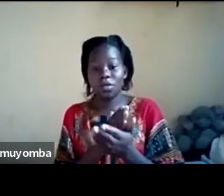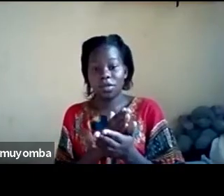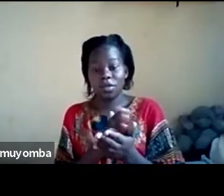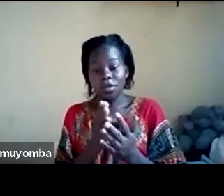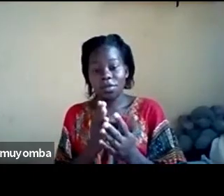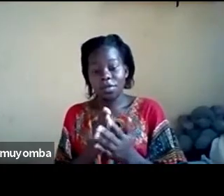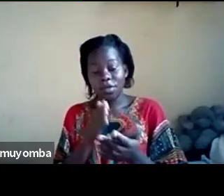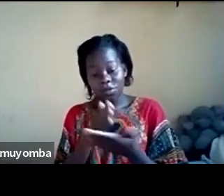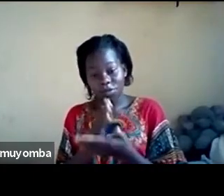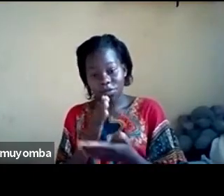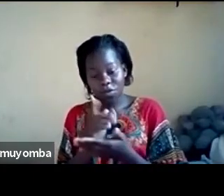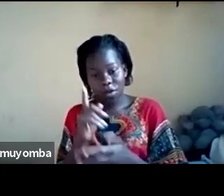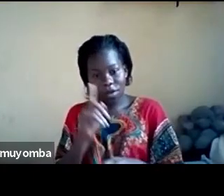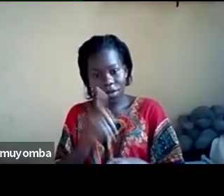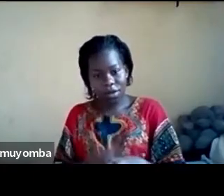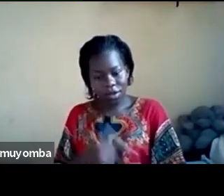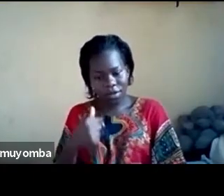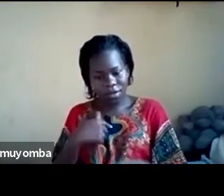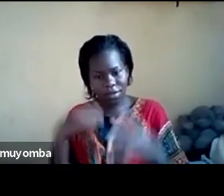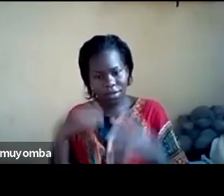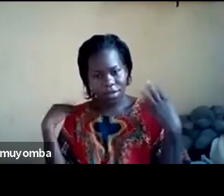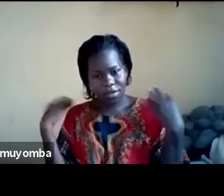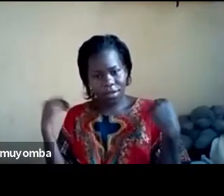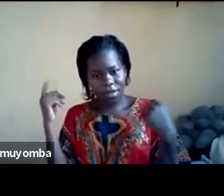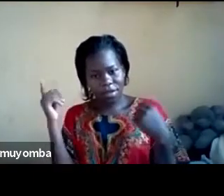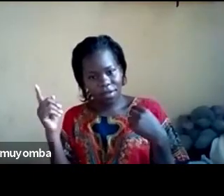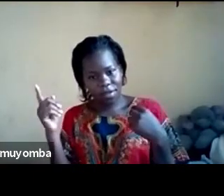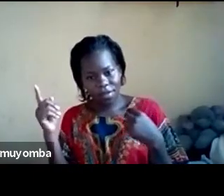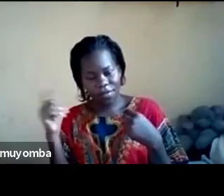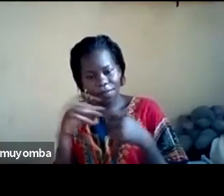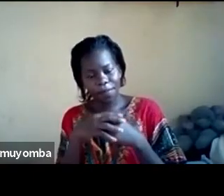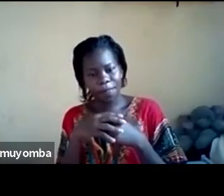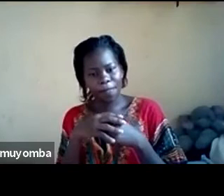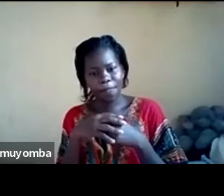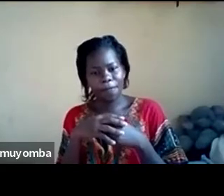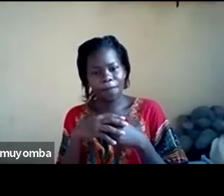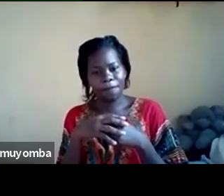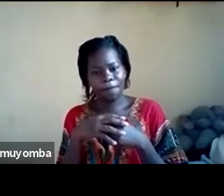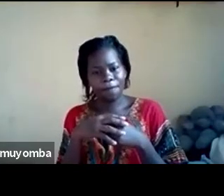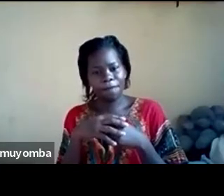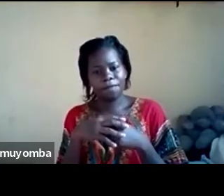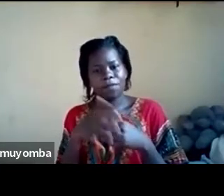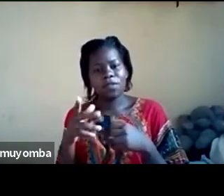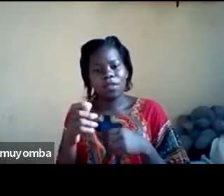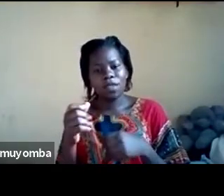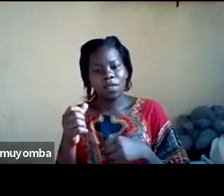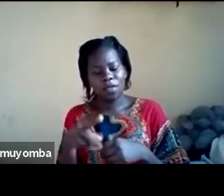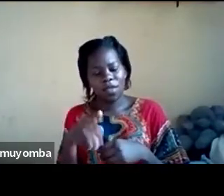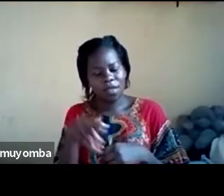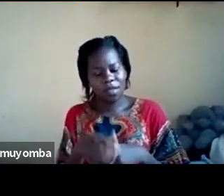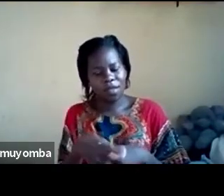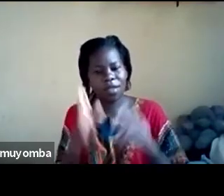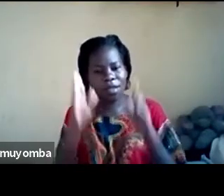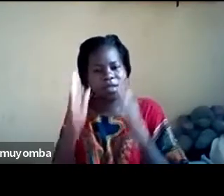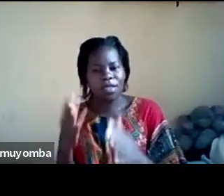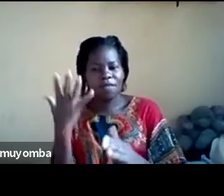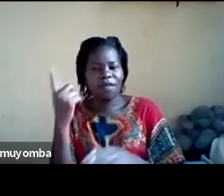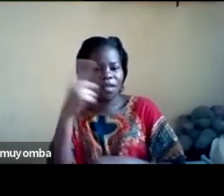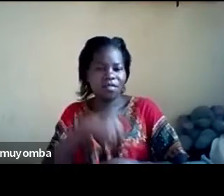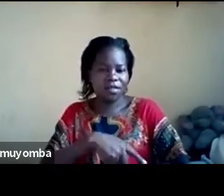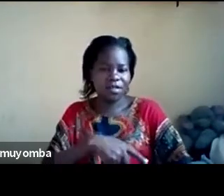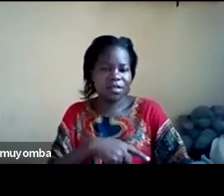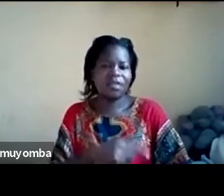time we were in training in Ugulu, I think, and we were with these miners for 5 days. And then I think on the last day of